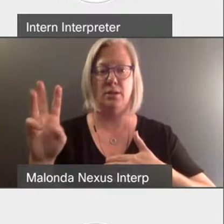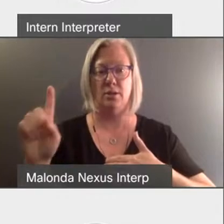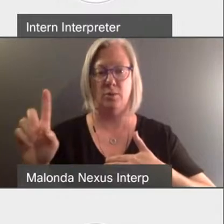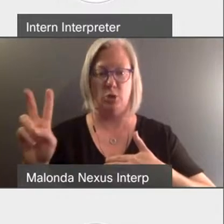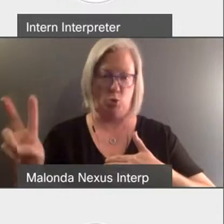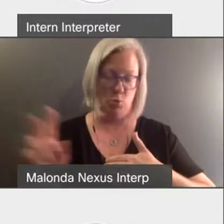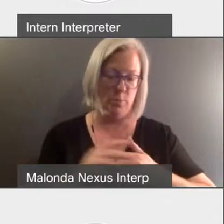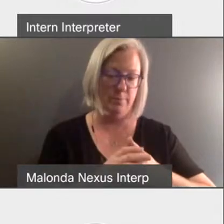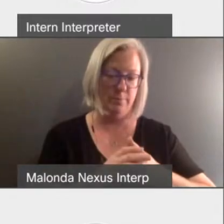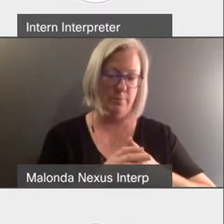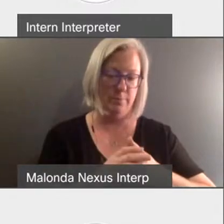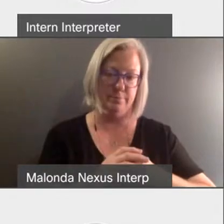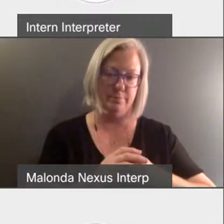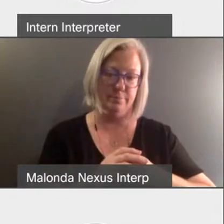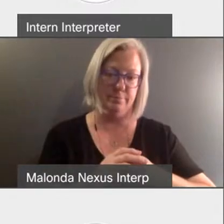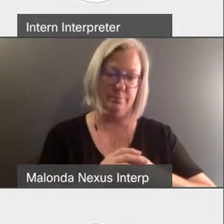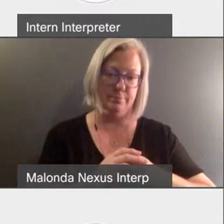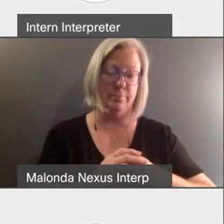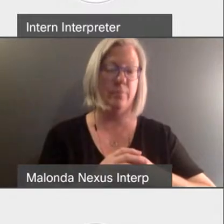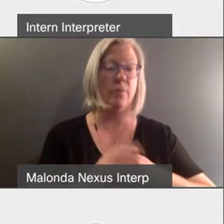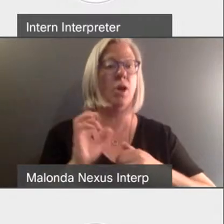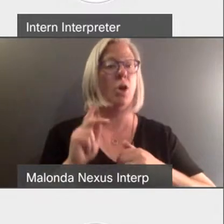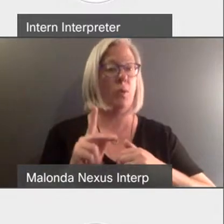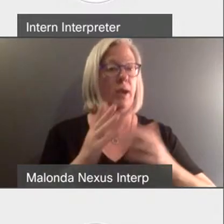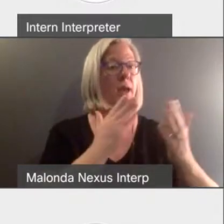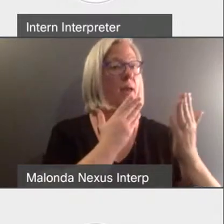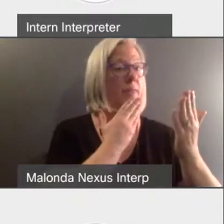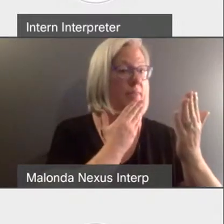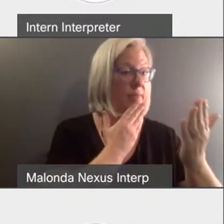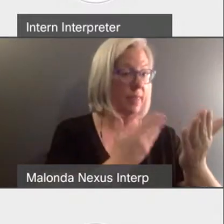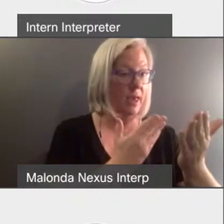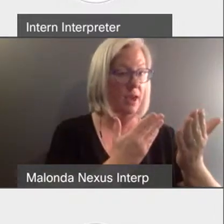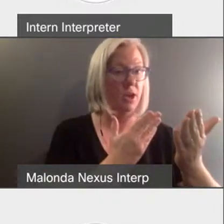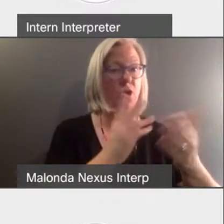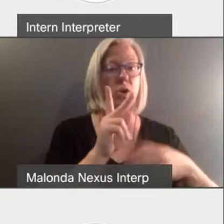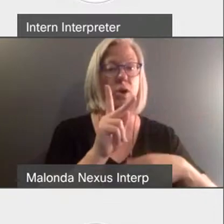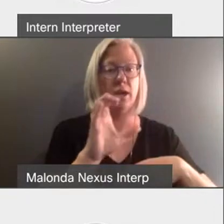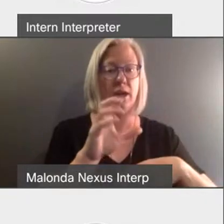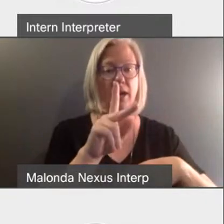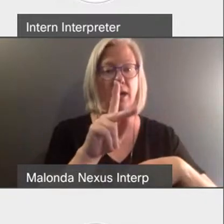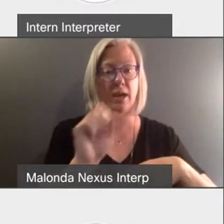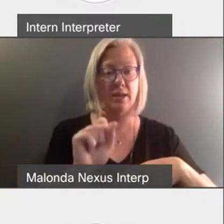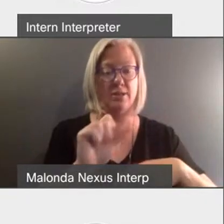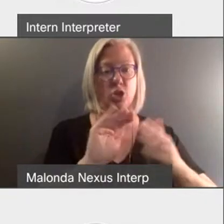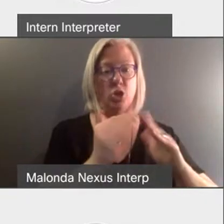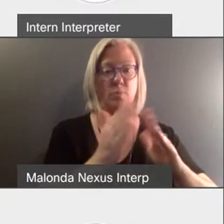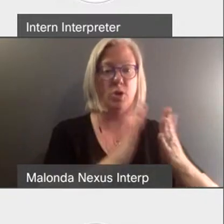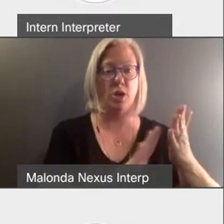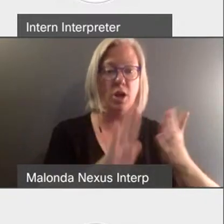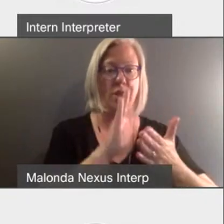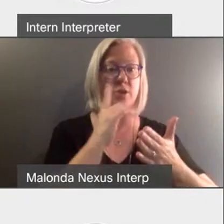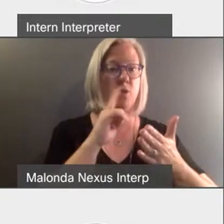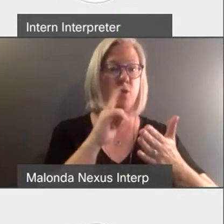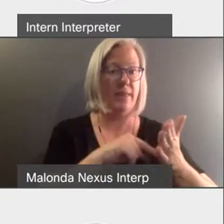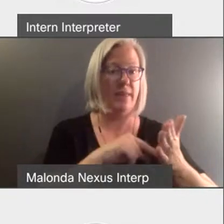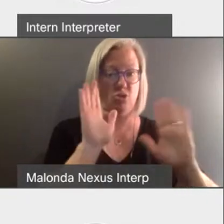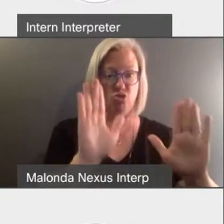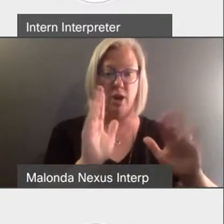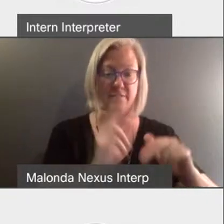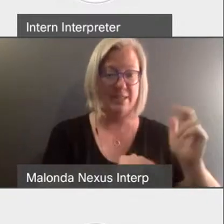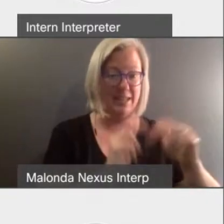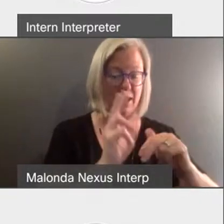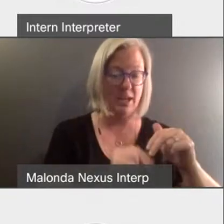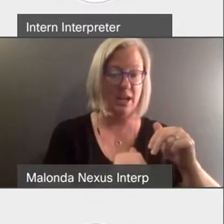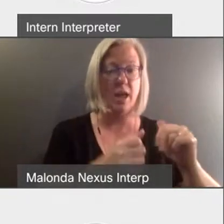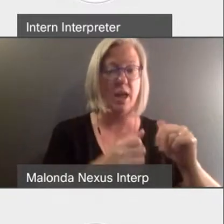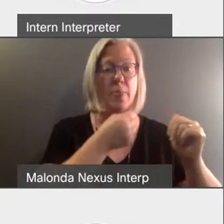66612. All right, with that, I want to thank Kansas City, Kansas Community College again for this great facility. The